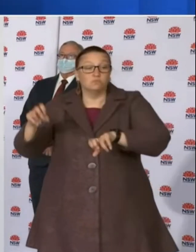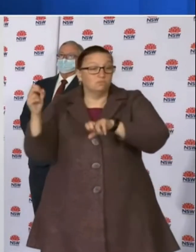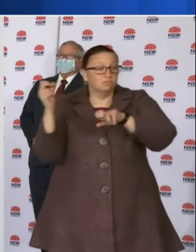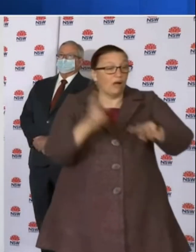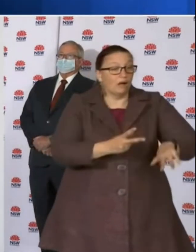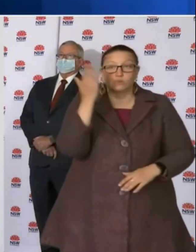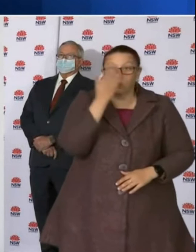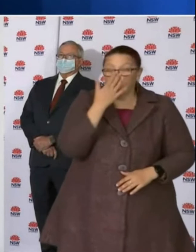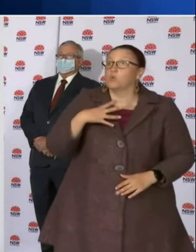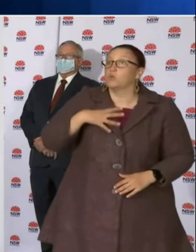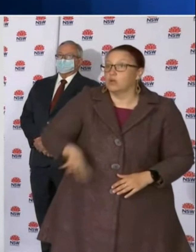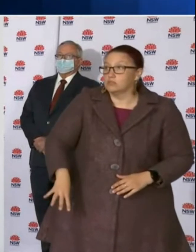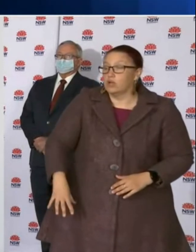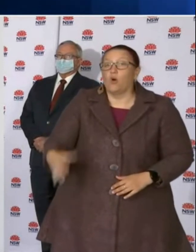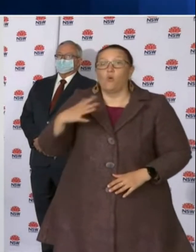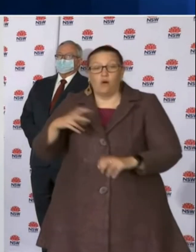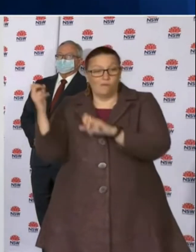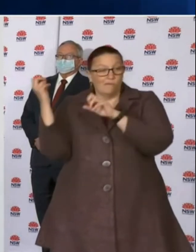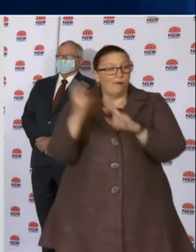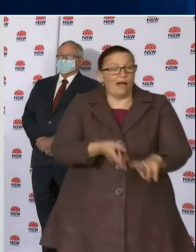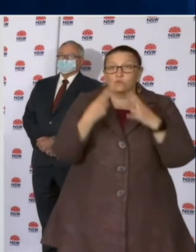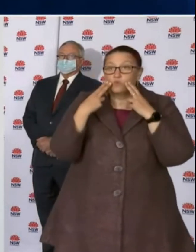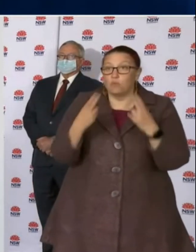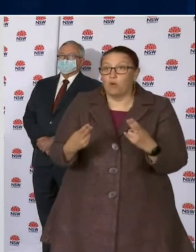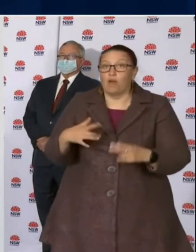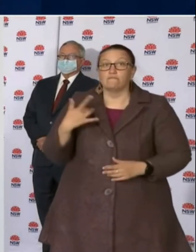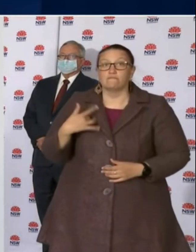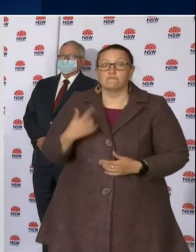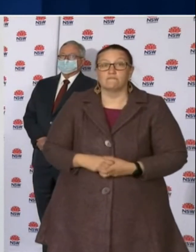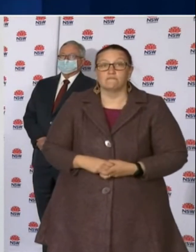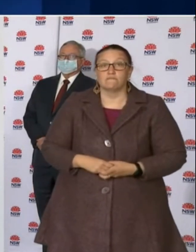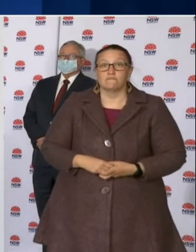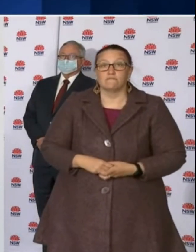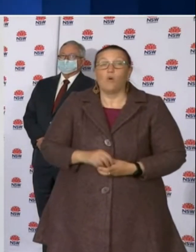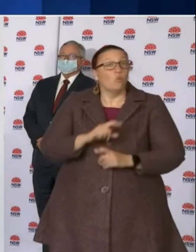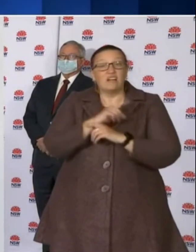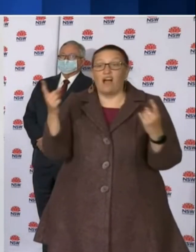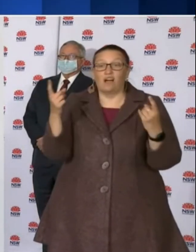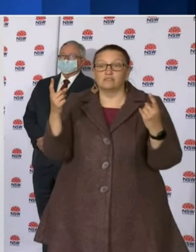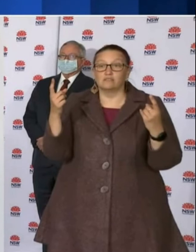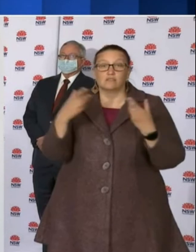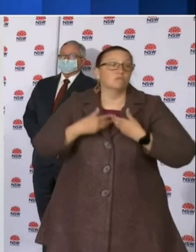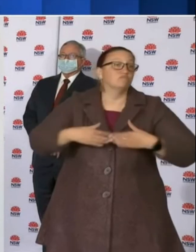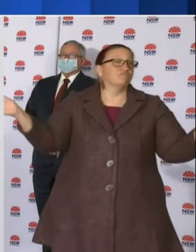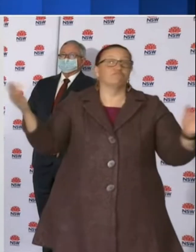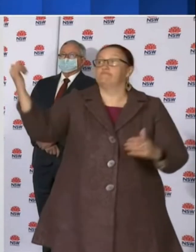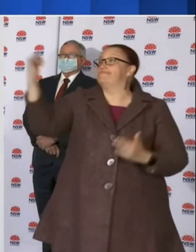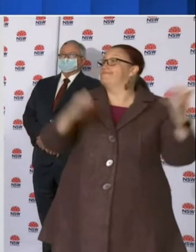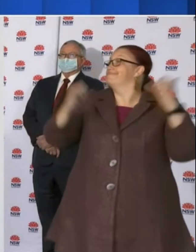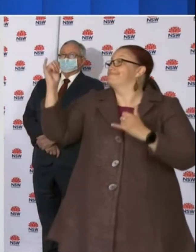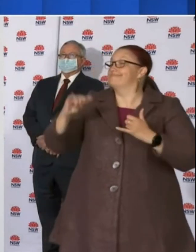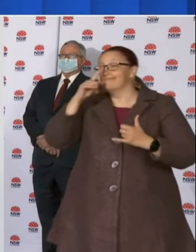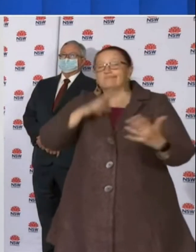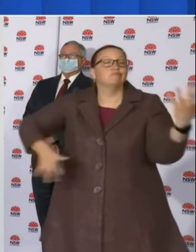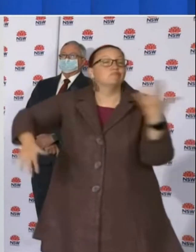people go back to as much normal life as possible. But we know that we can't completely live freely. We can't open international borders until we